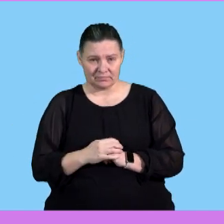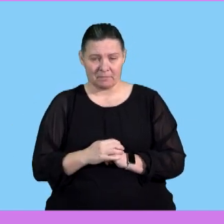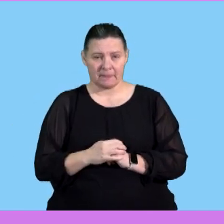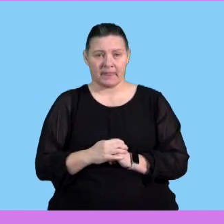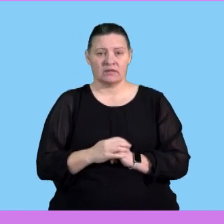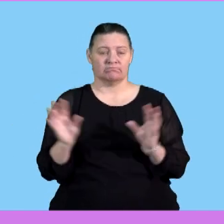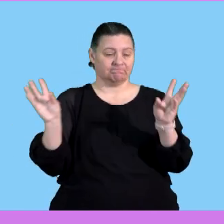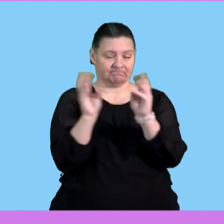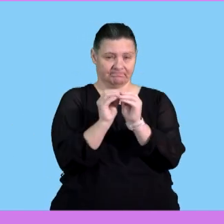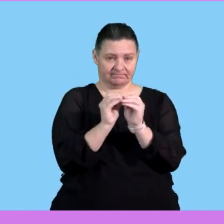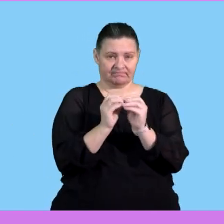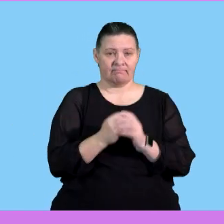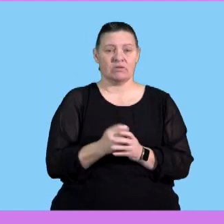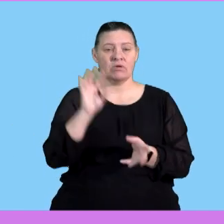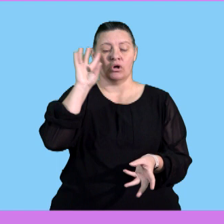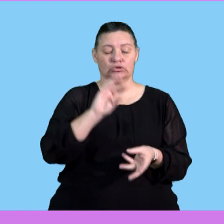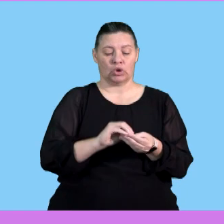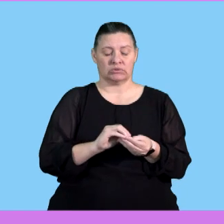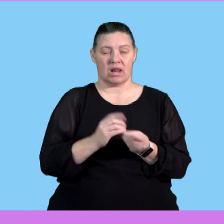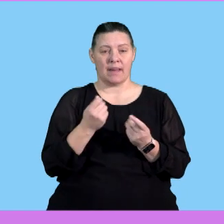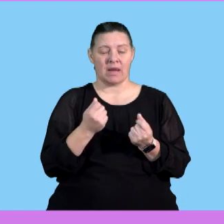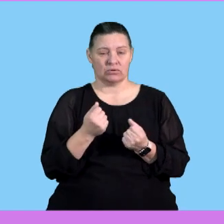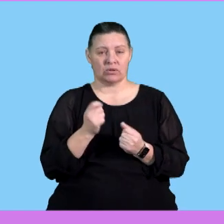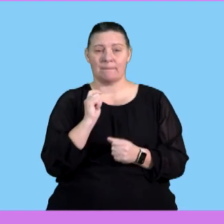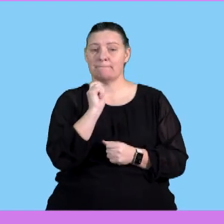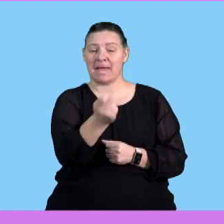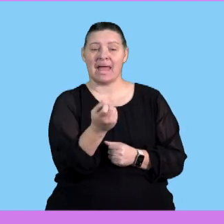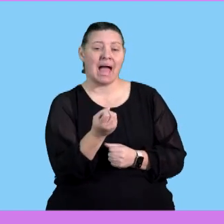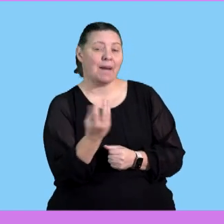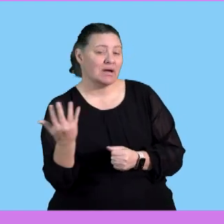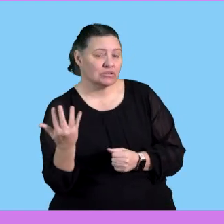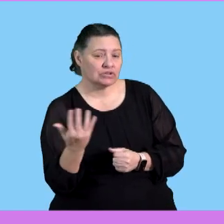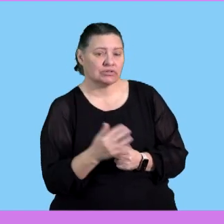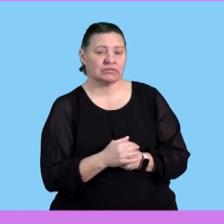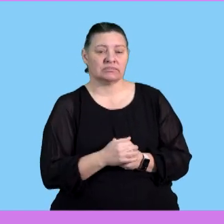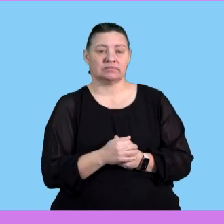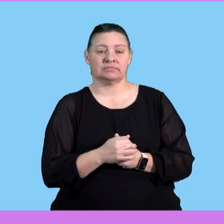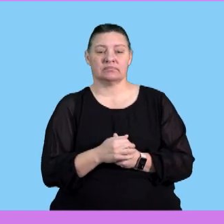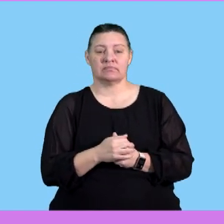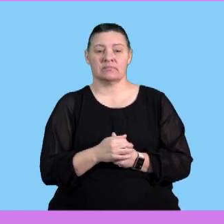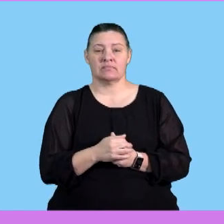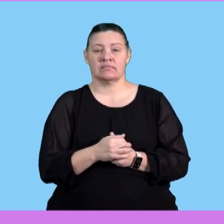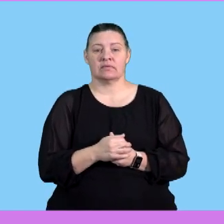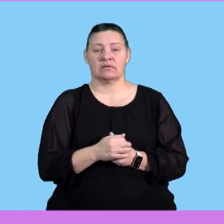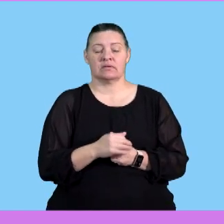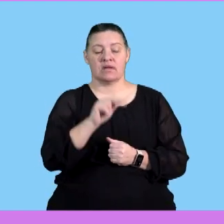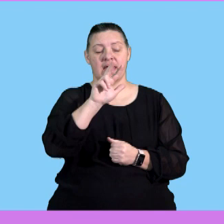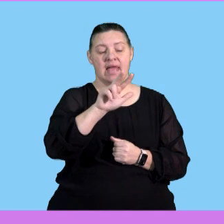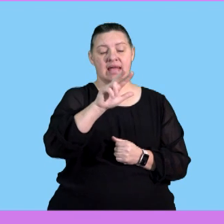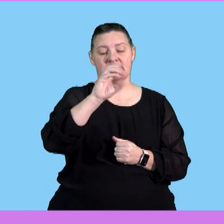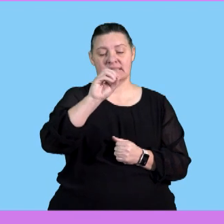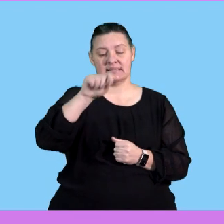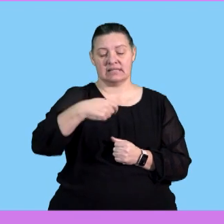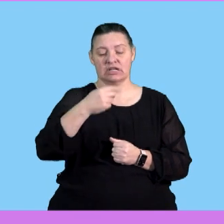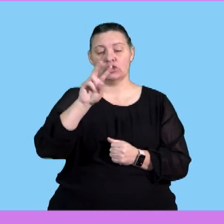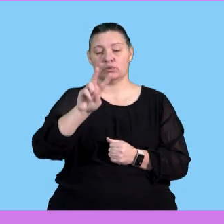R10.46. So now we are going to have a total amount to be paid, or the total due, of which it's